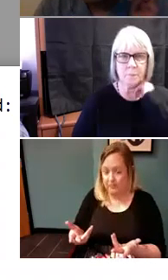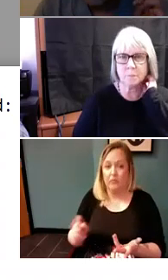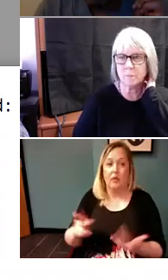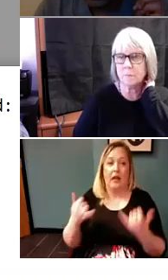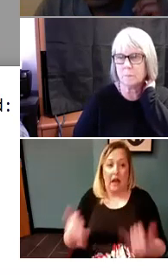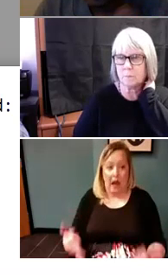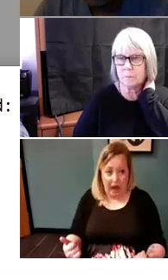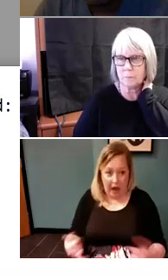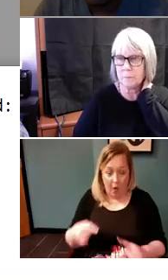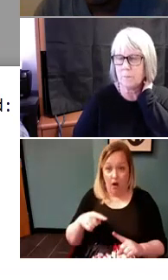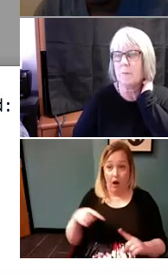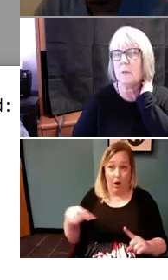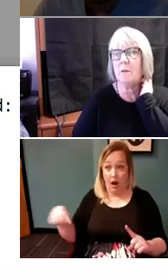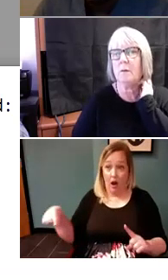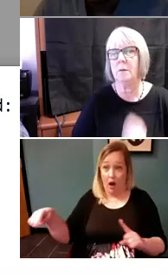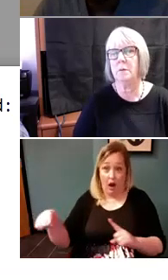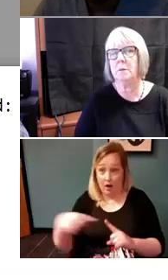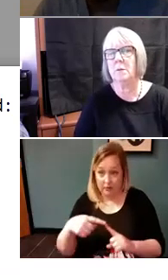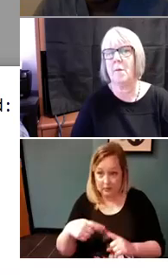way, somebody talked about